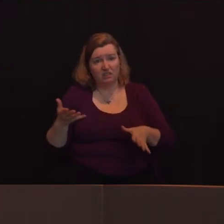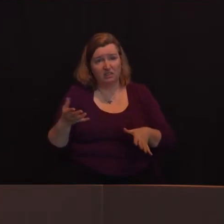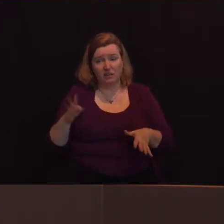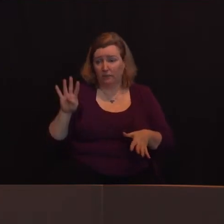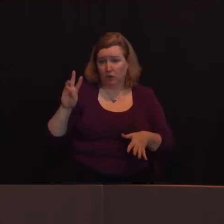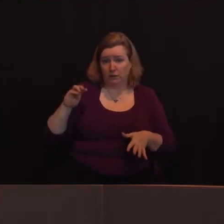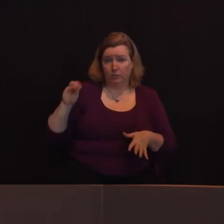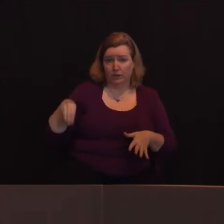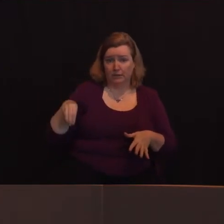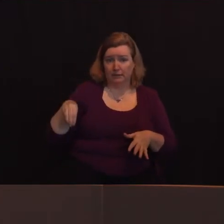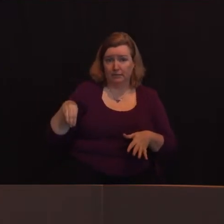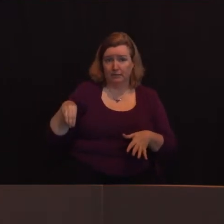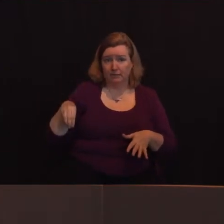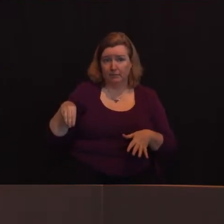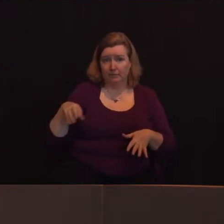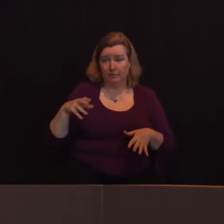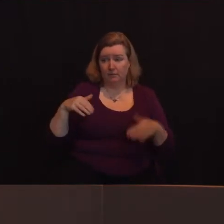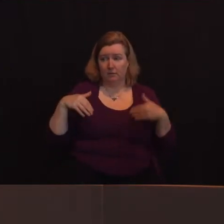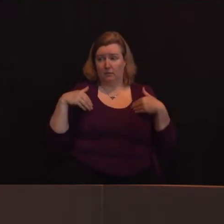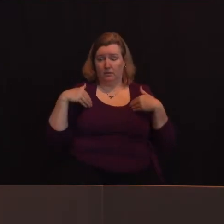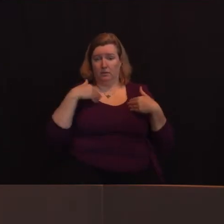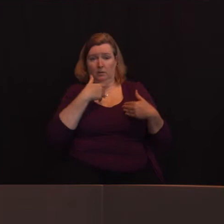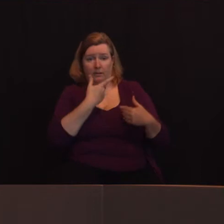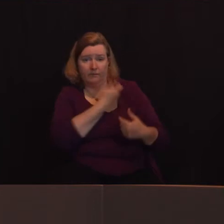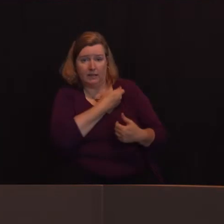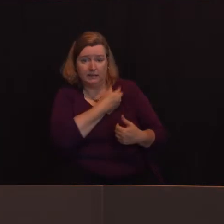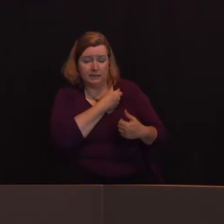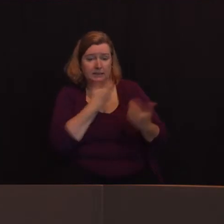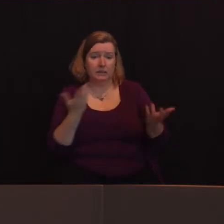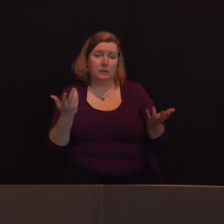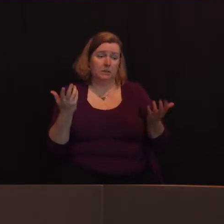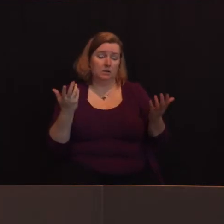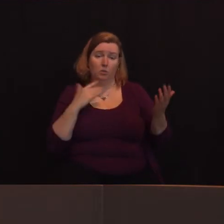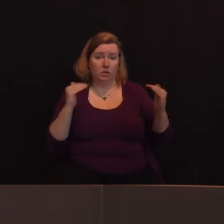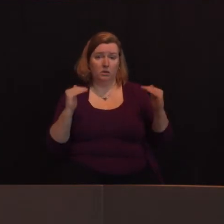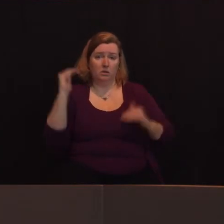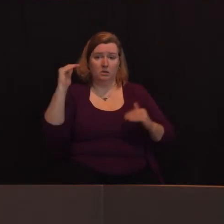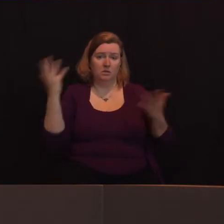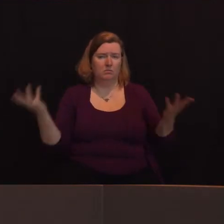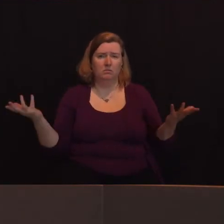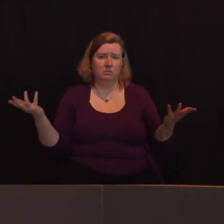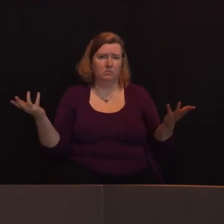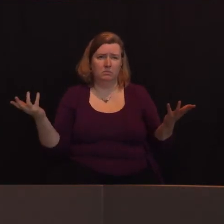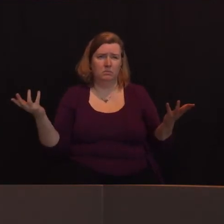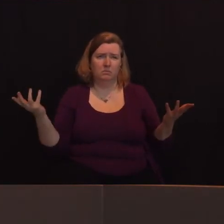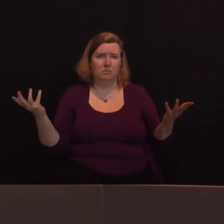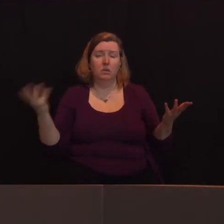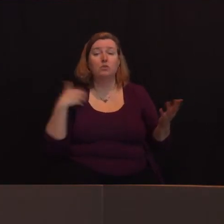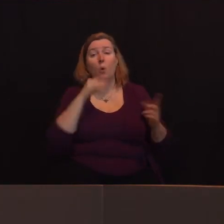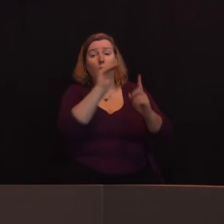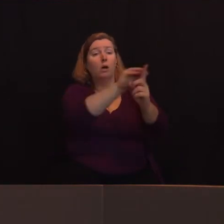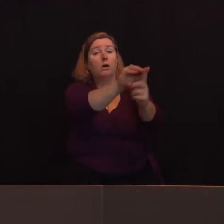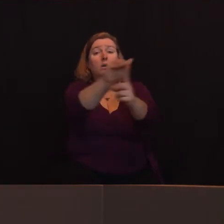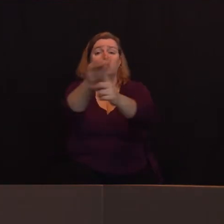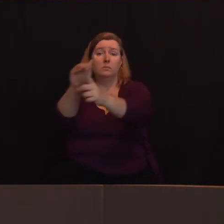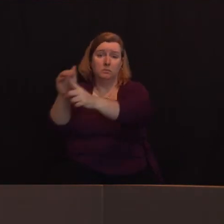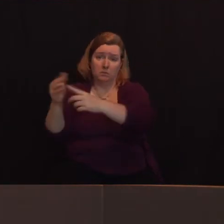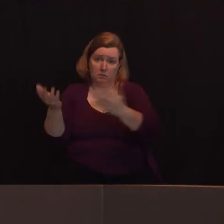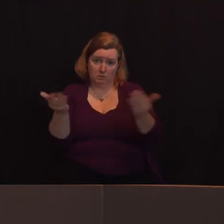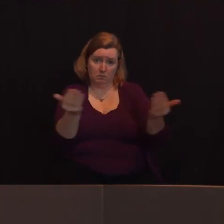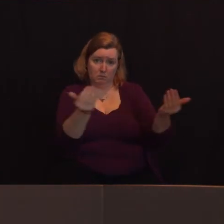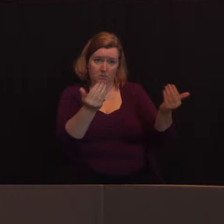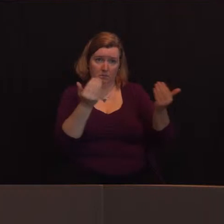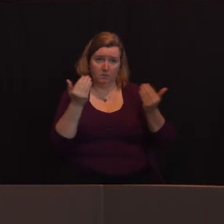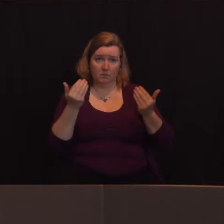them have lined up to get vaccinated. So again, I call out to that. I think that that's the broad